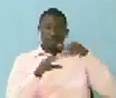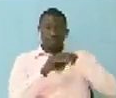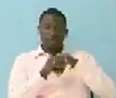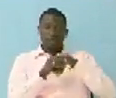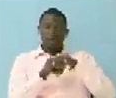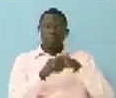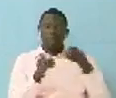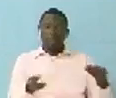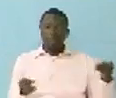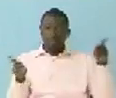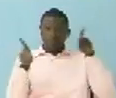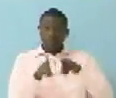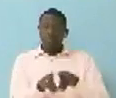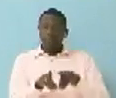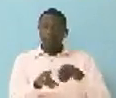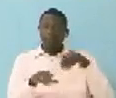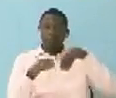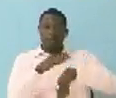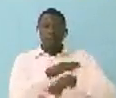his involvement, and